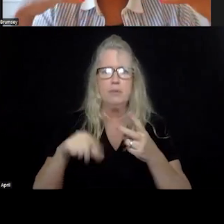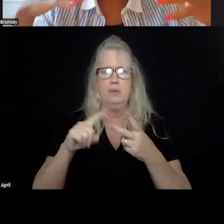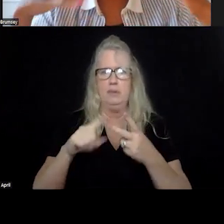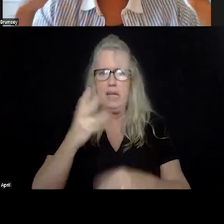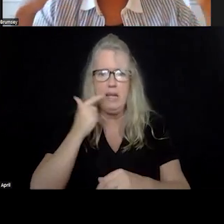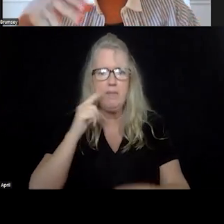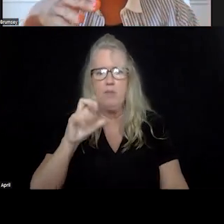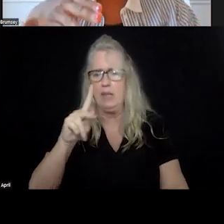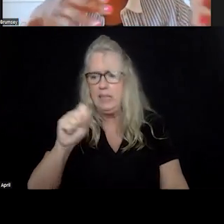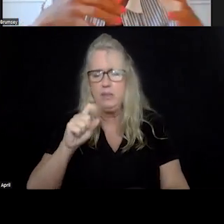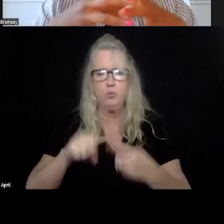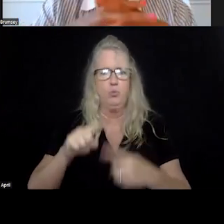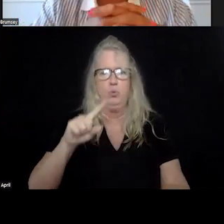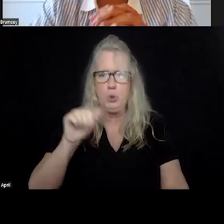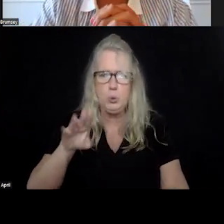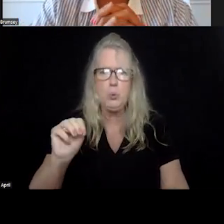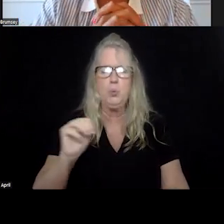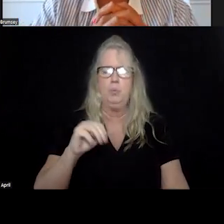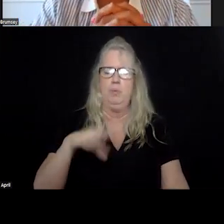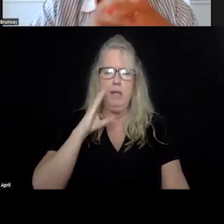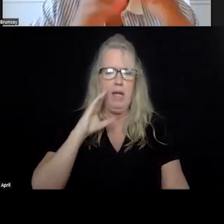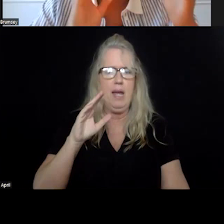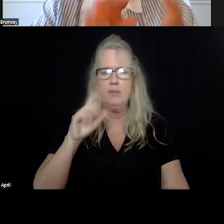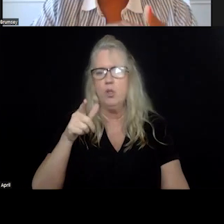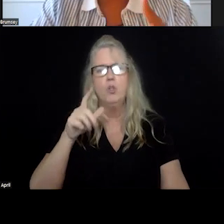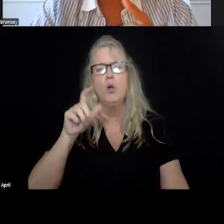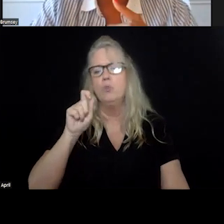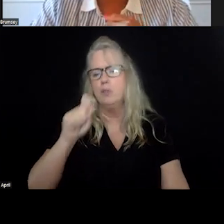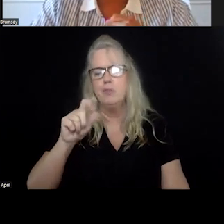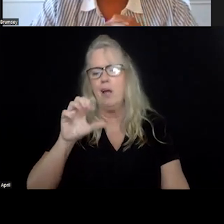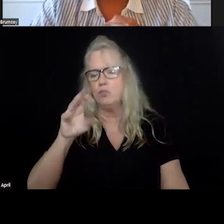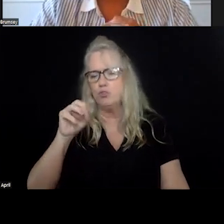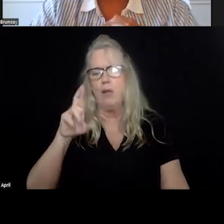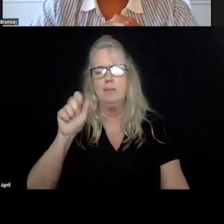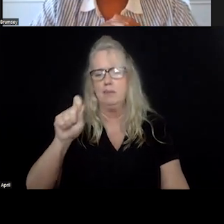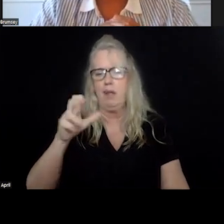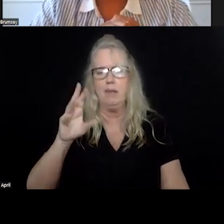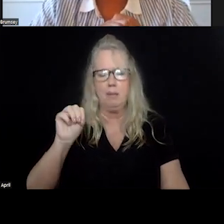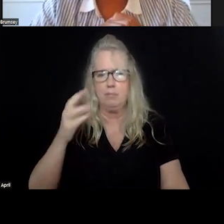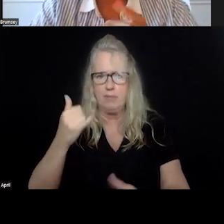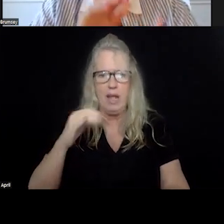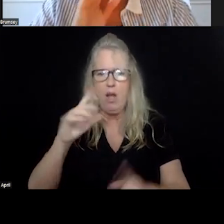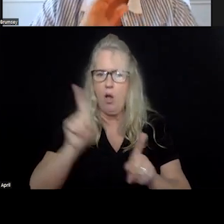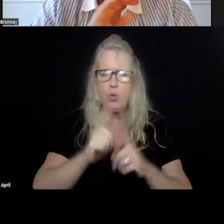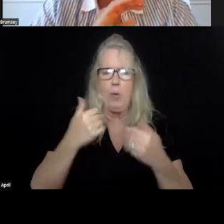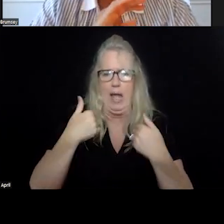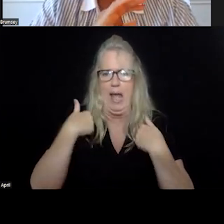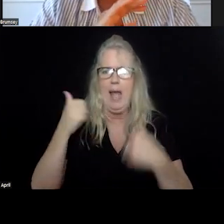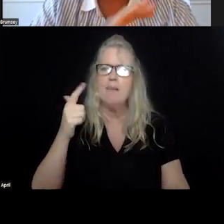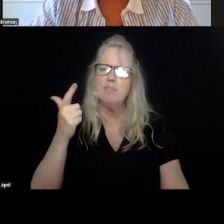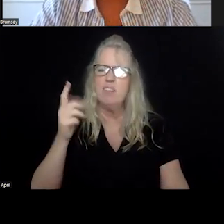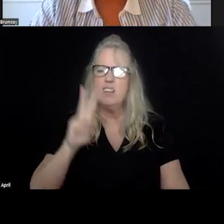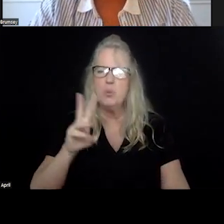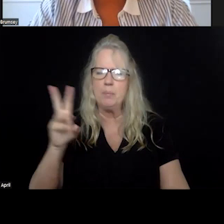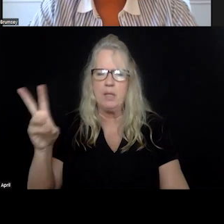link to the Zoom, go to talk.crisisnow.com. It has the Zoom link there. It also has where you can get